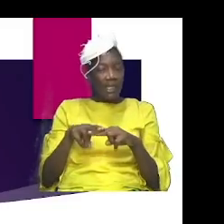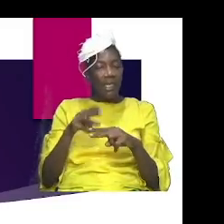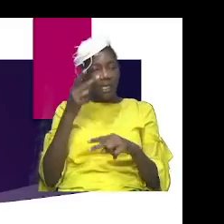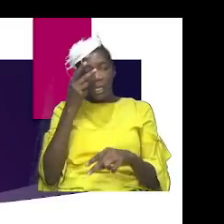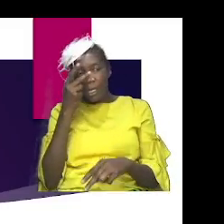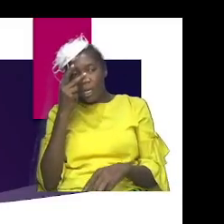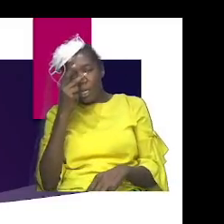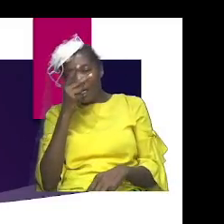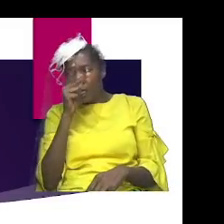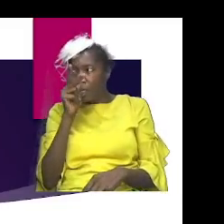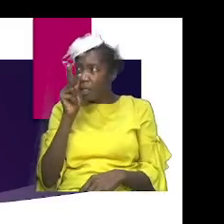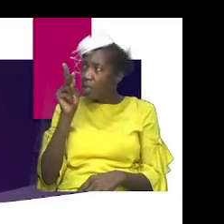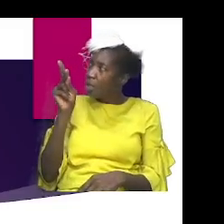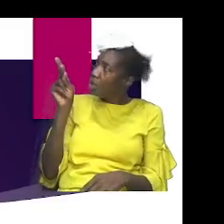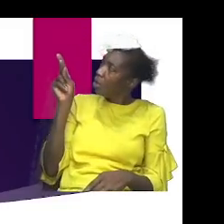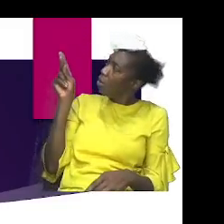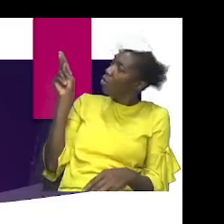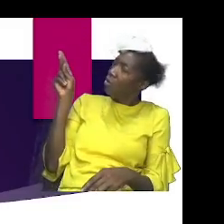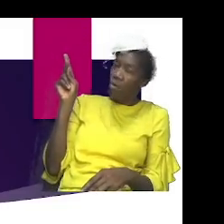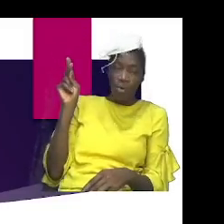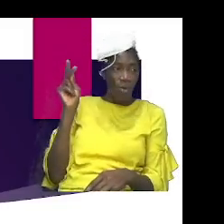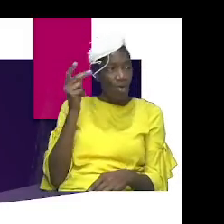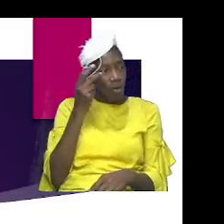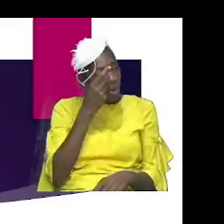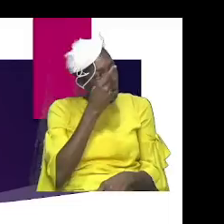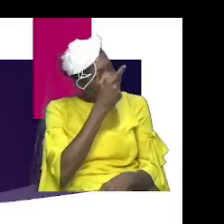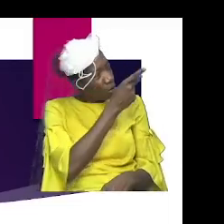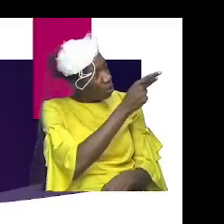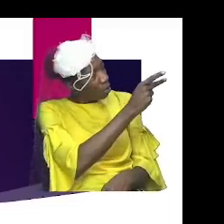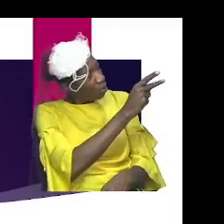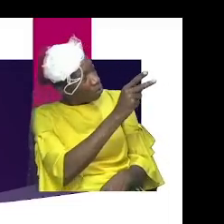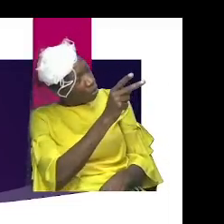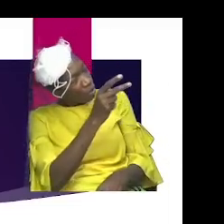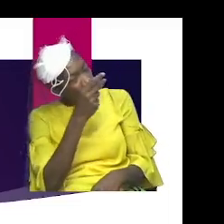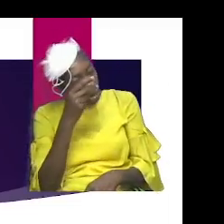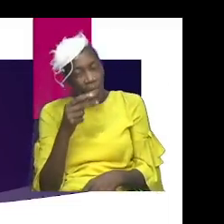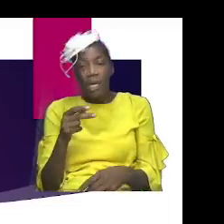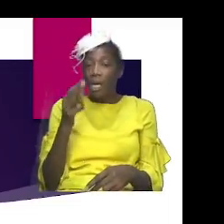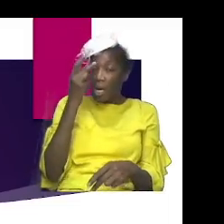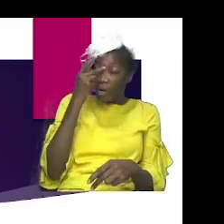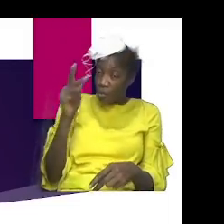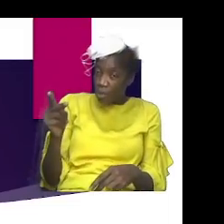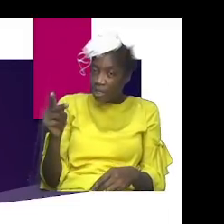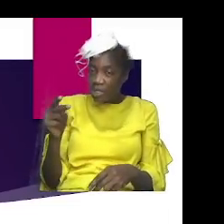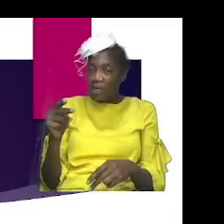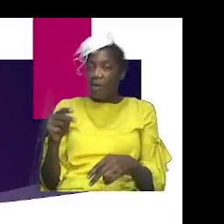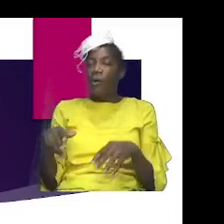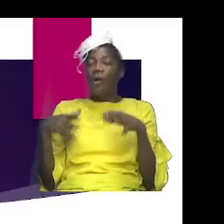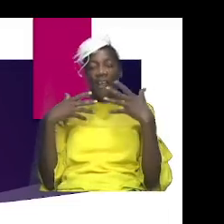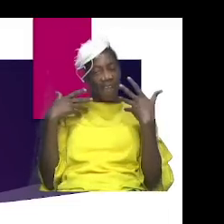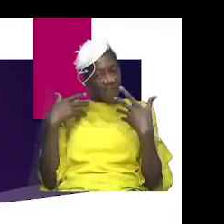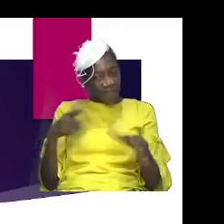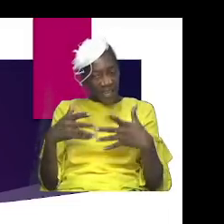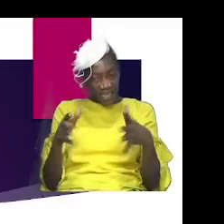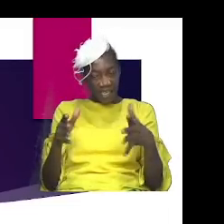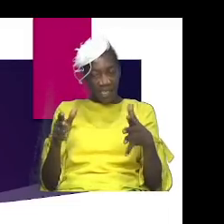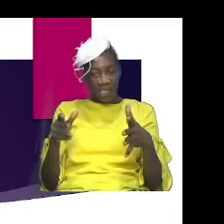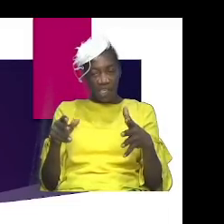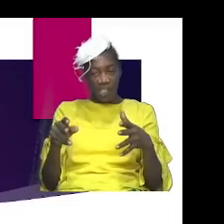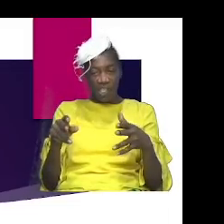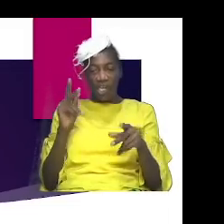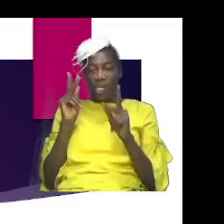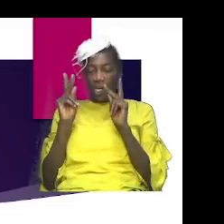and he participates and he watches all that is happening in the games. And at the end of the different events, folks would